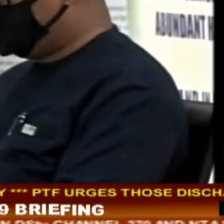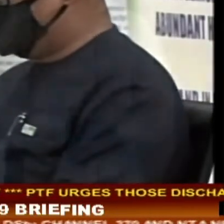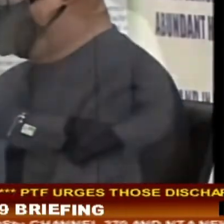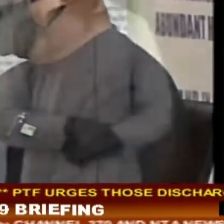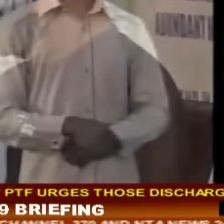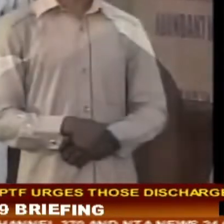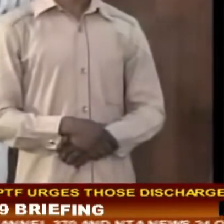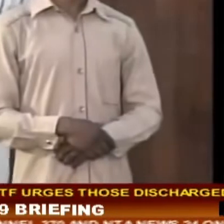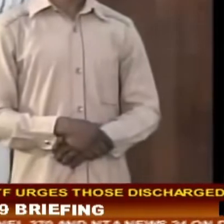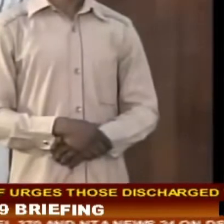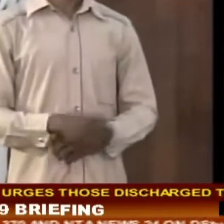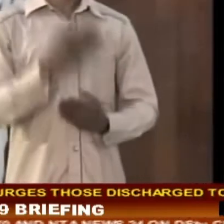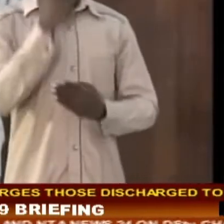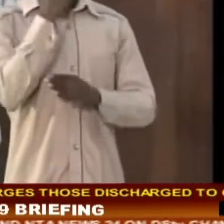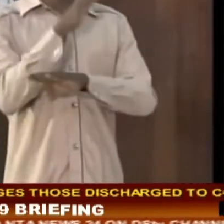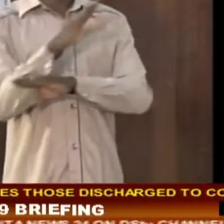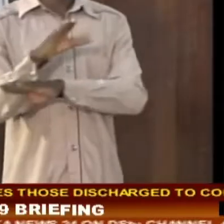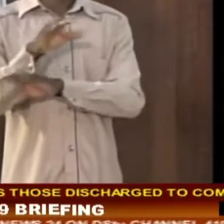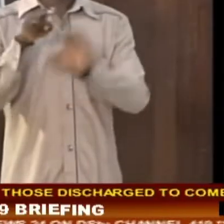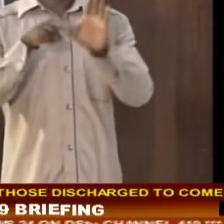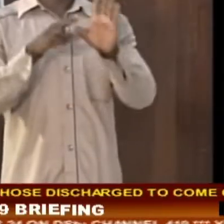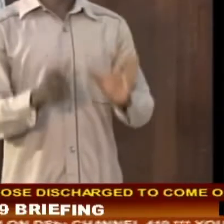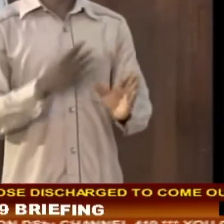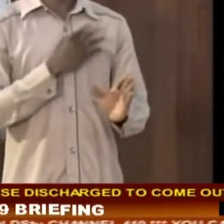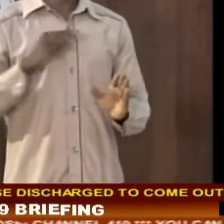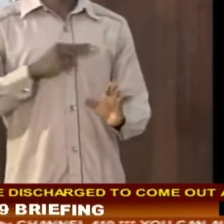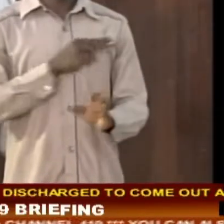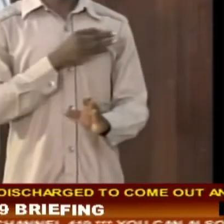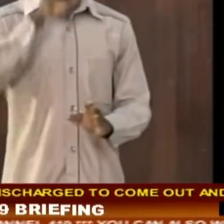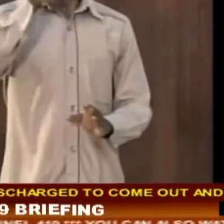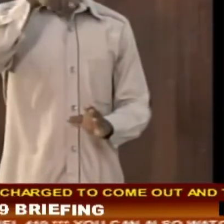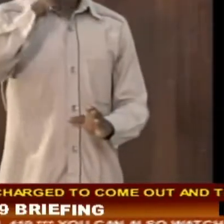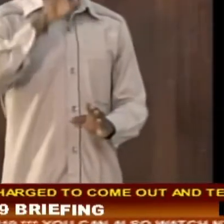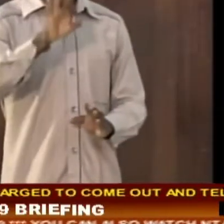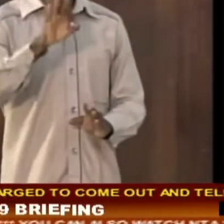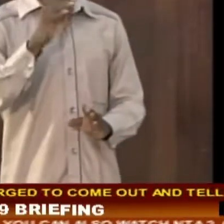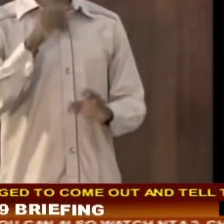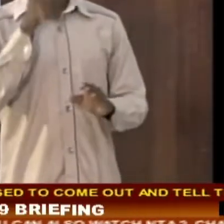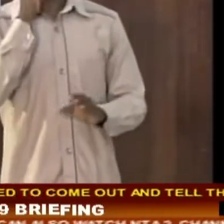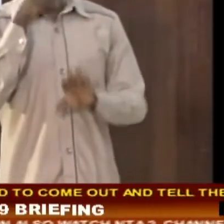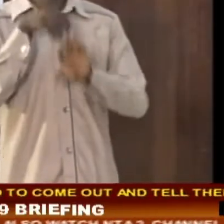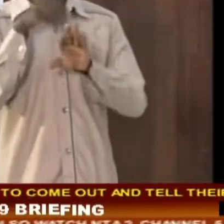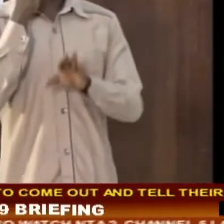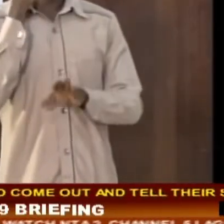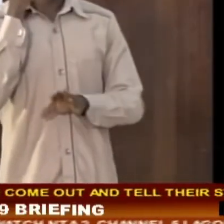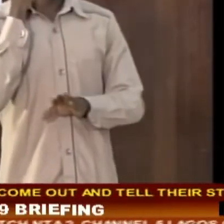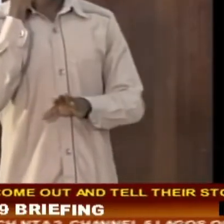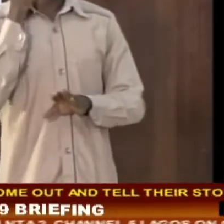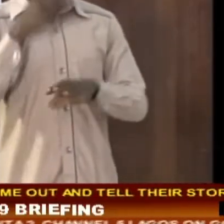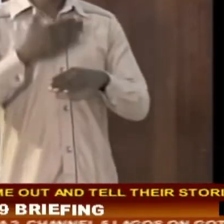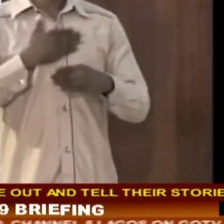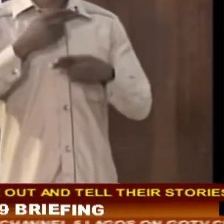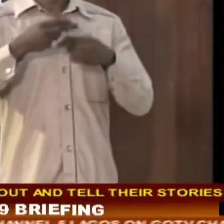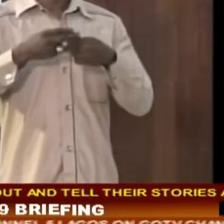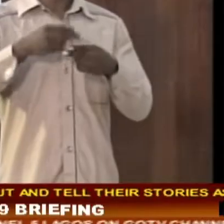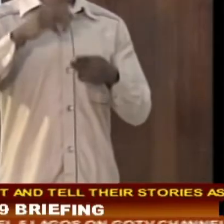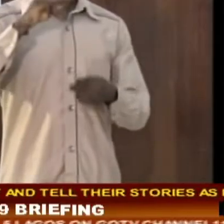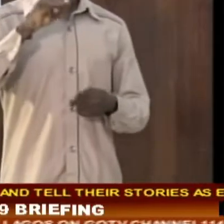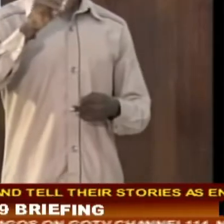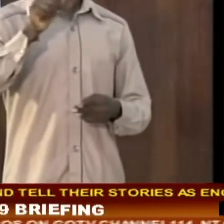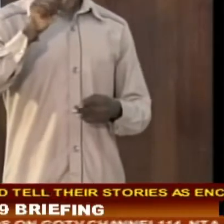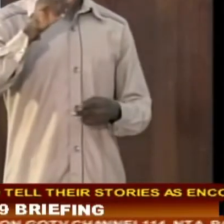much good afternoon chairman and members of the PTF Nigerians at home my name is